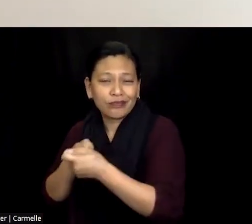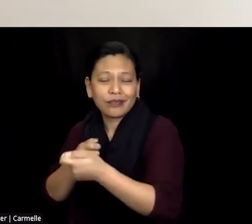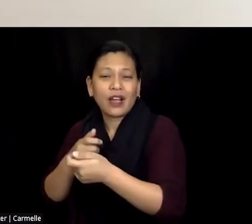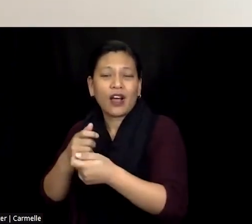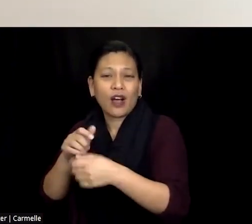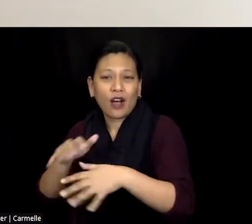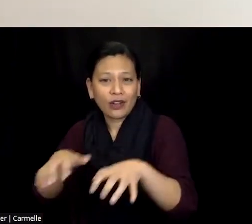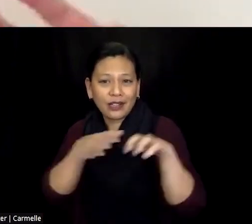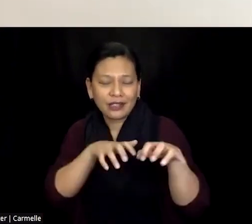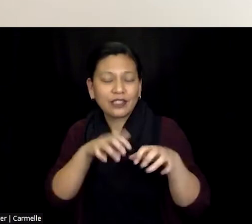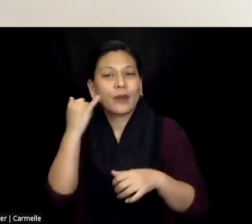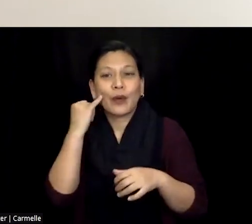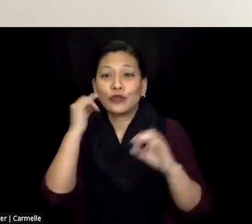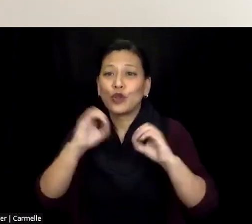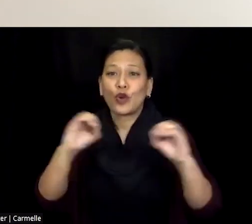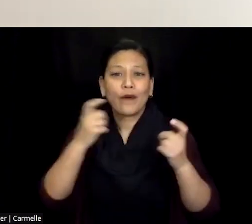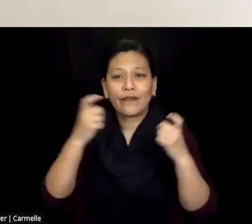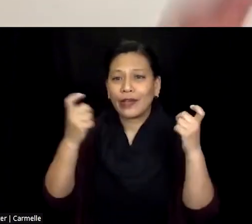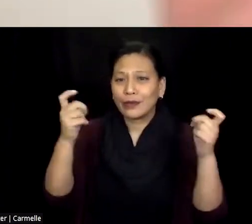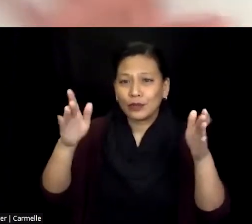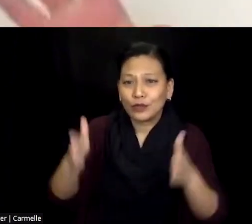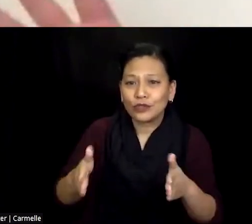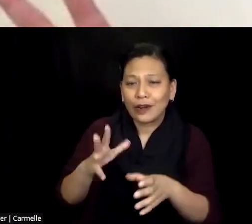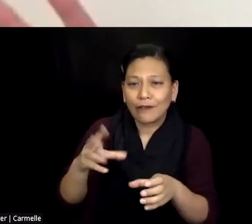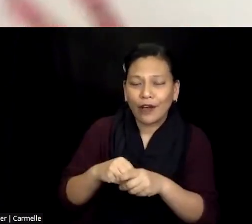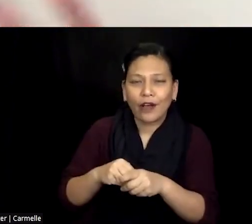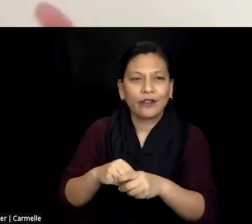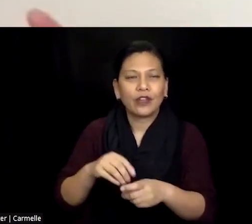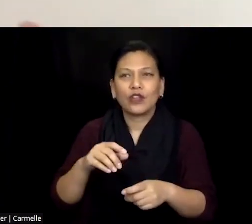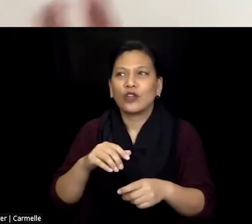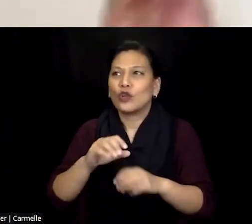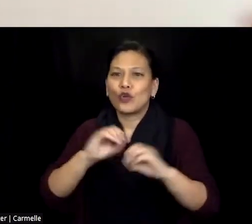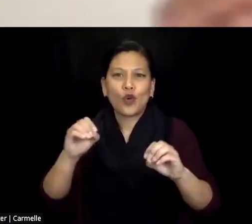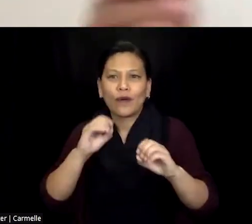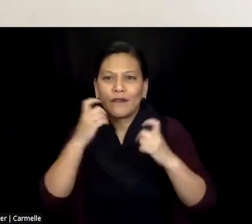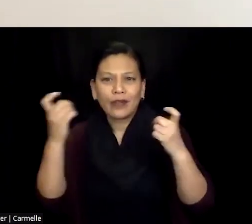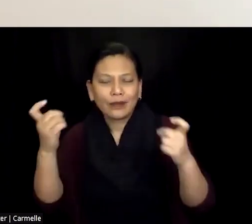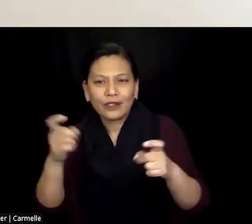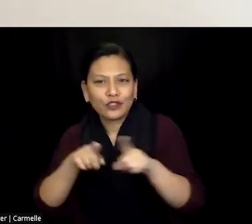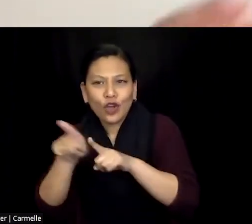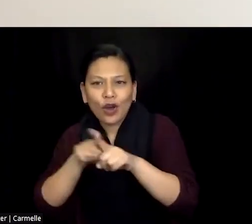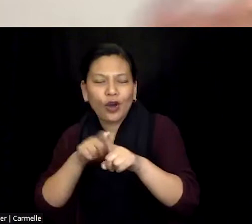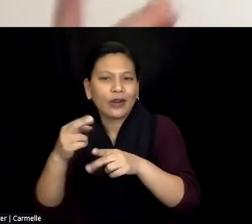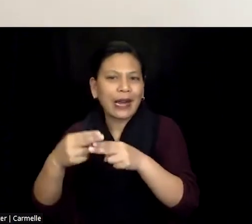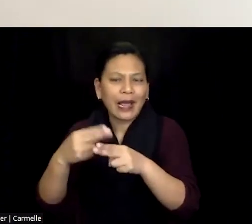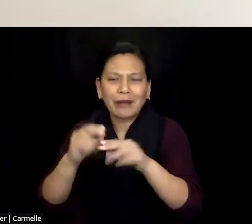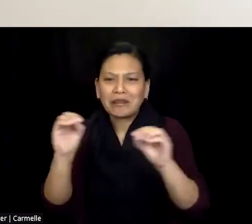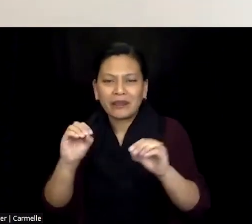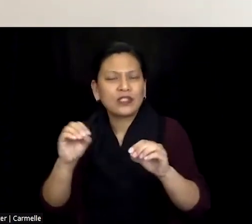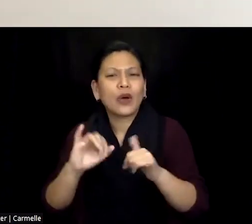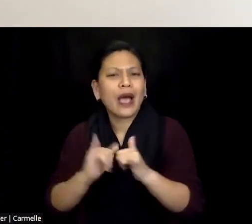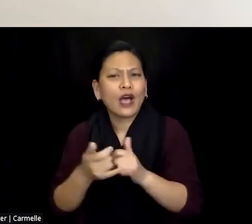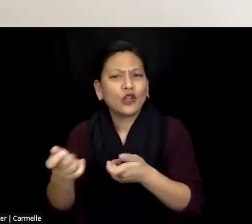say that you don't have that on your side. You can't say like this person is starring in this movie. What are the other steps that you are taking to